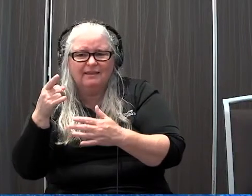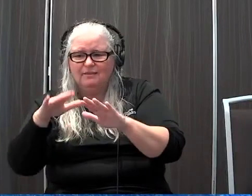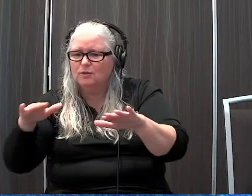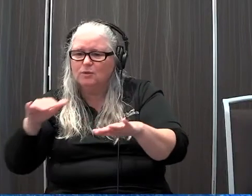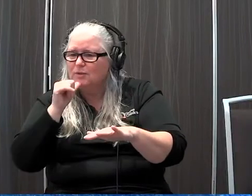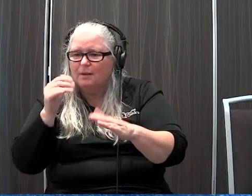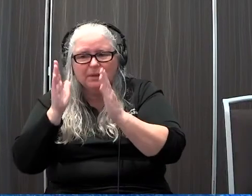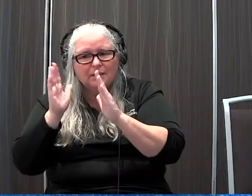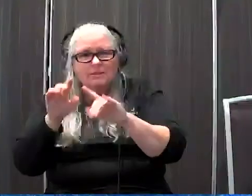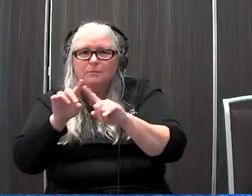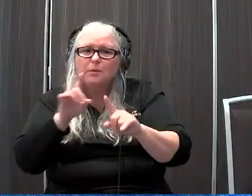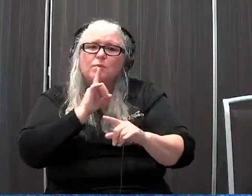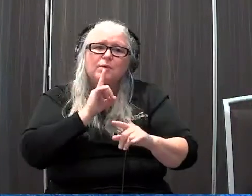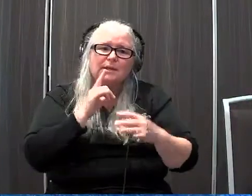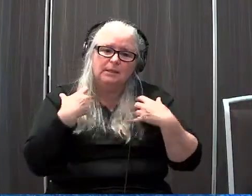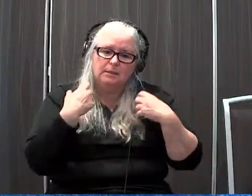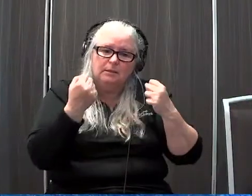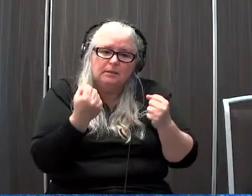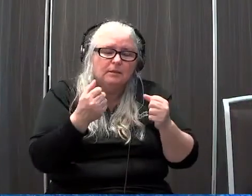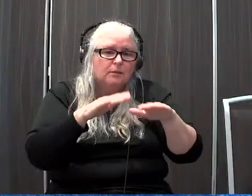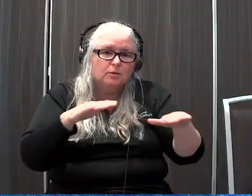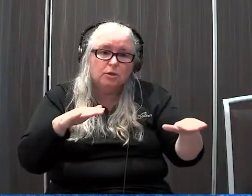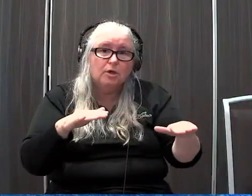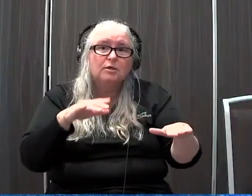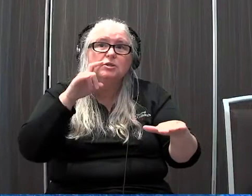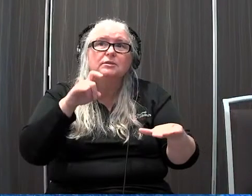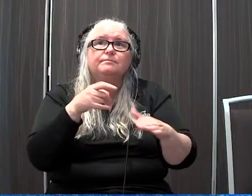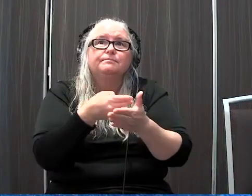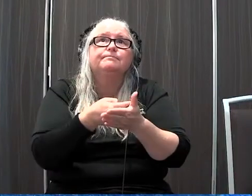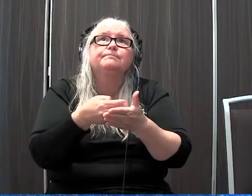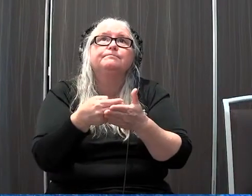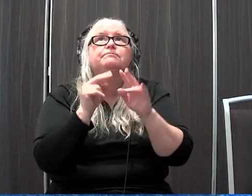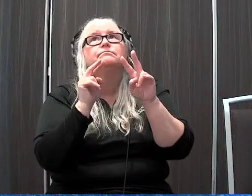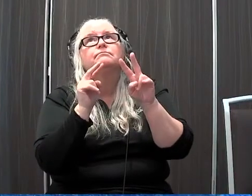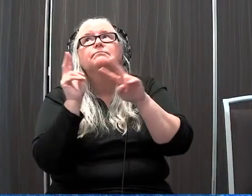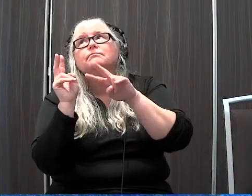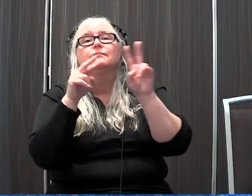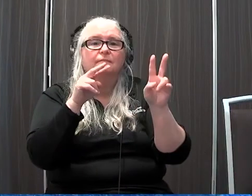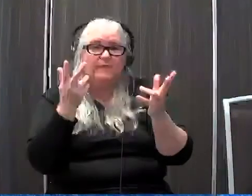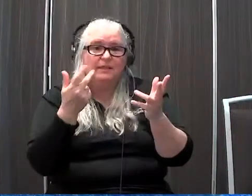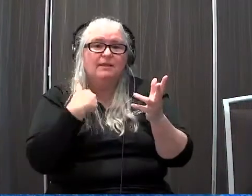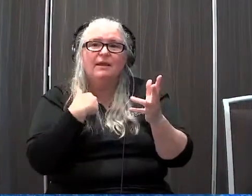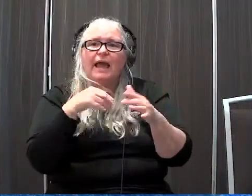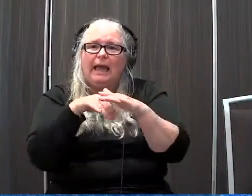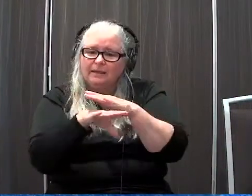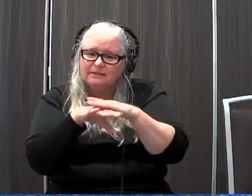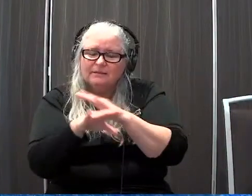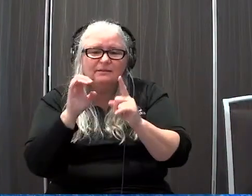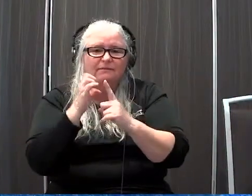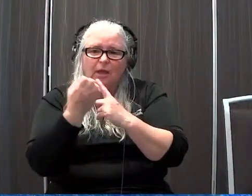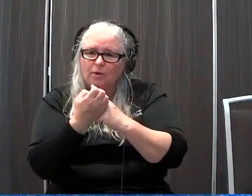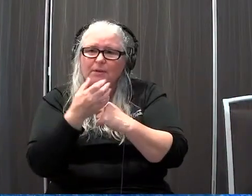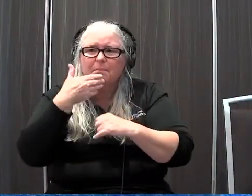But in reality, that's the position that the child has discovered that is most beneficial for them to be able to access the environment. Another big